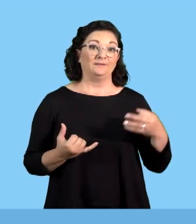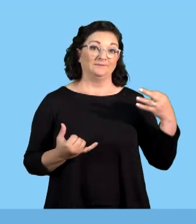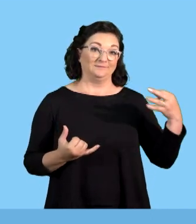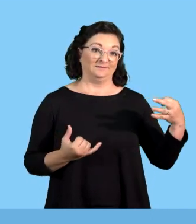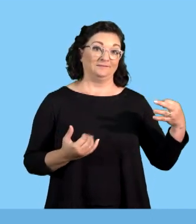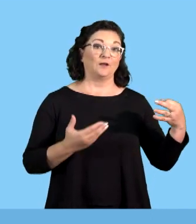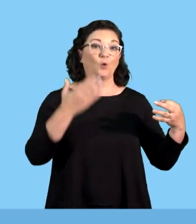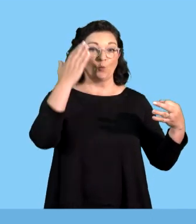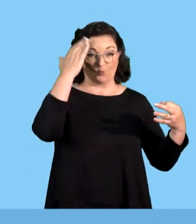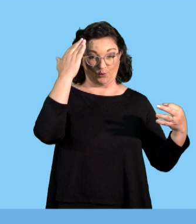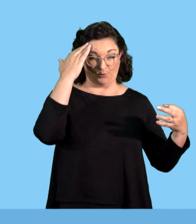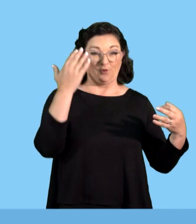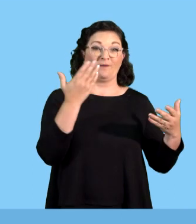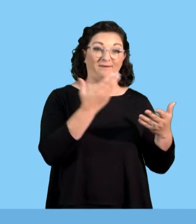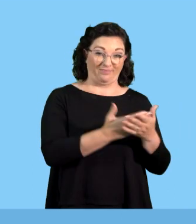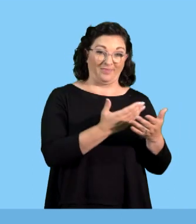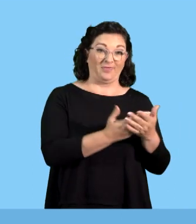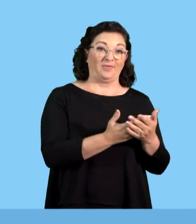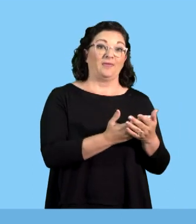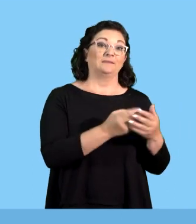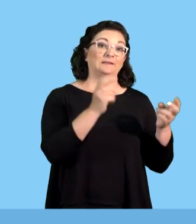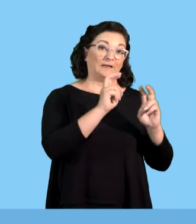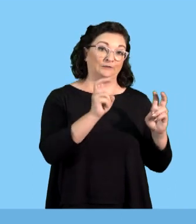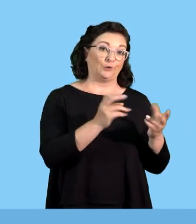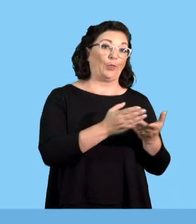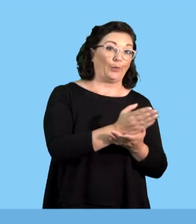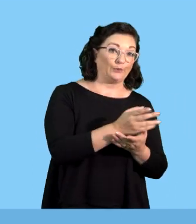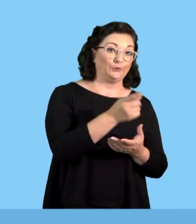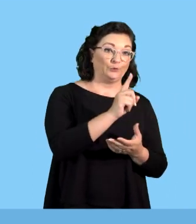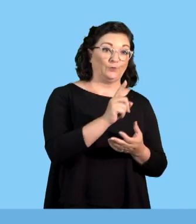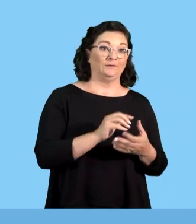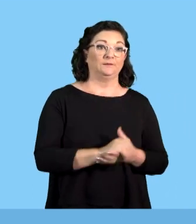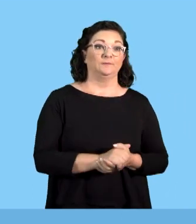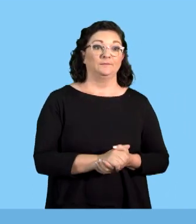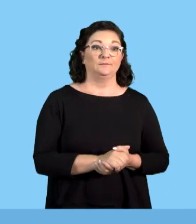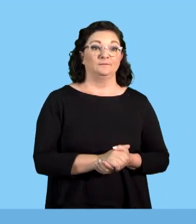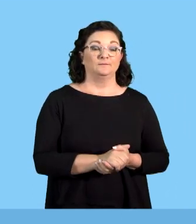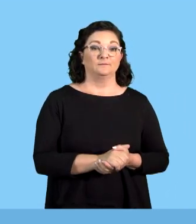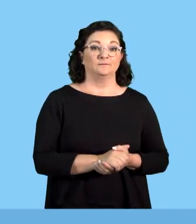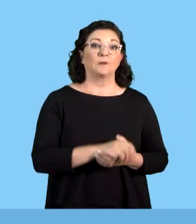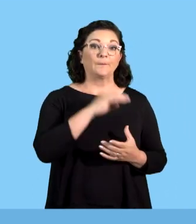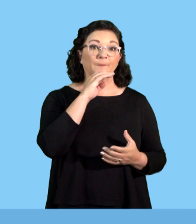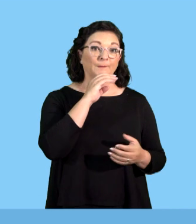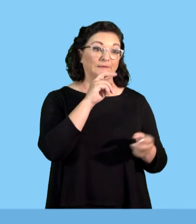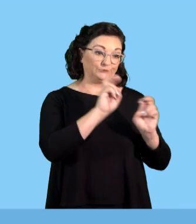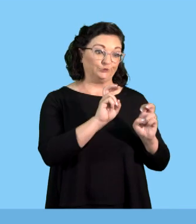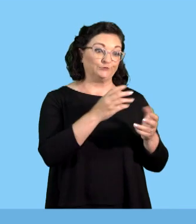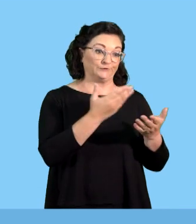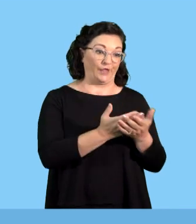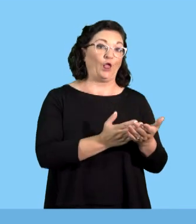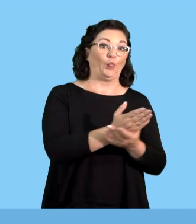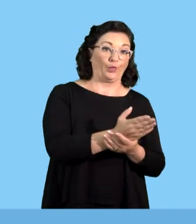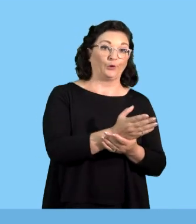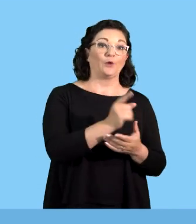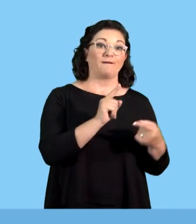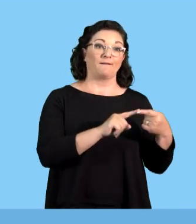are conductors, the ones that allow current to pass through, the ones that conduct or allow electricity to pass through, first of